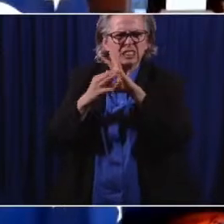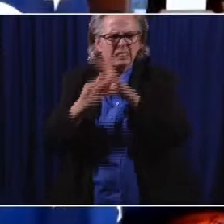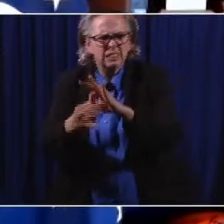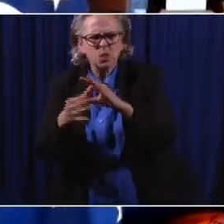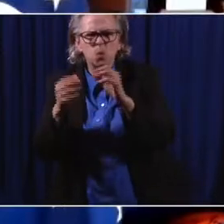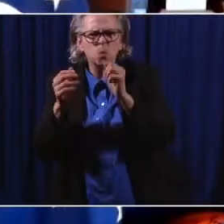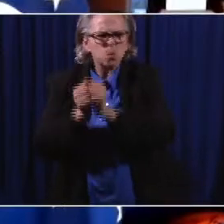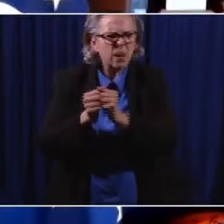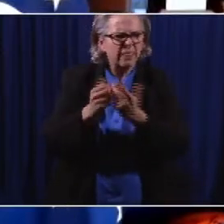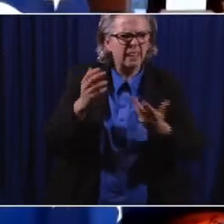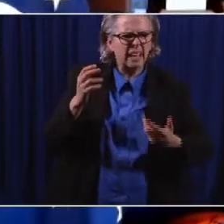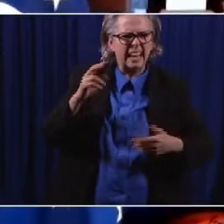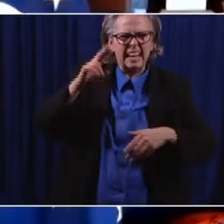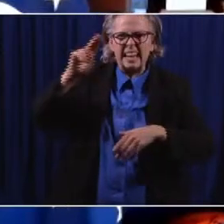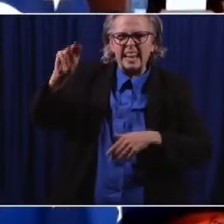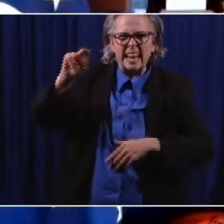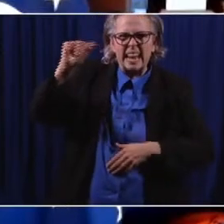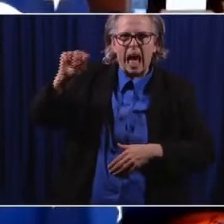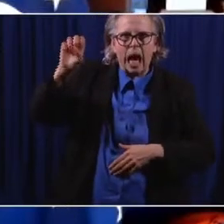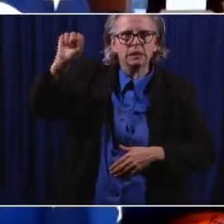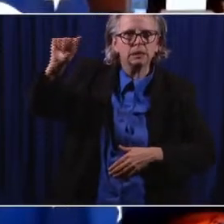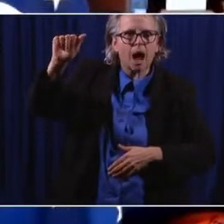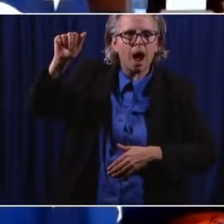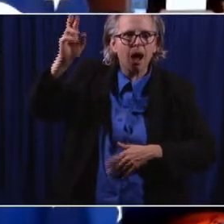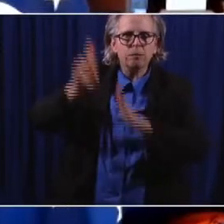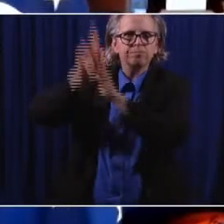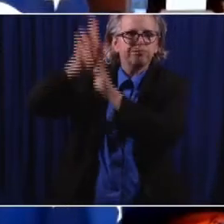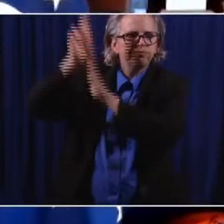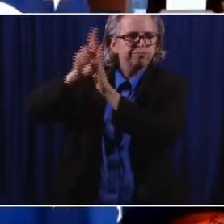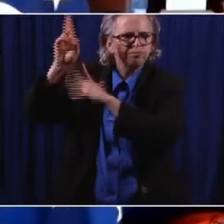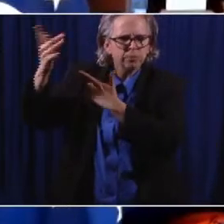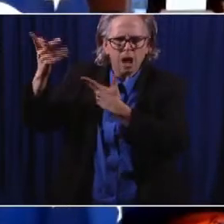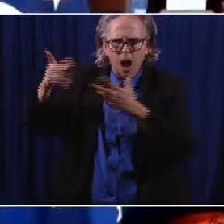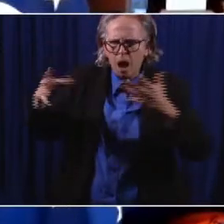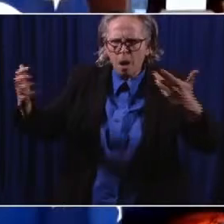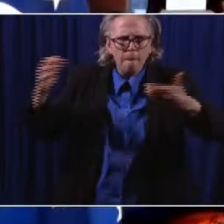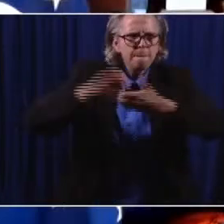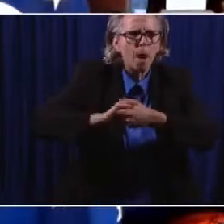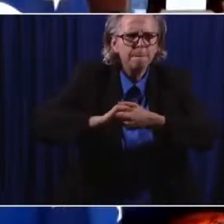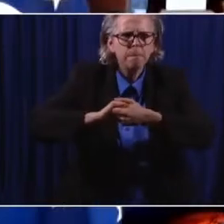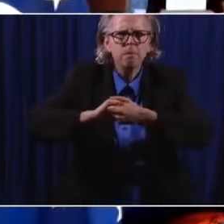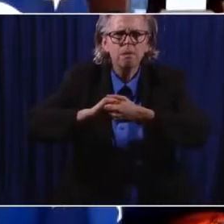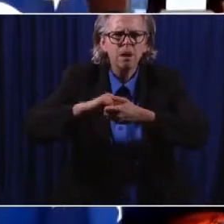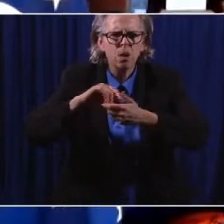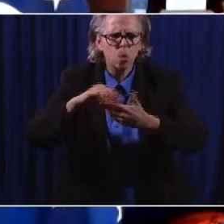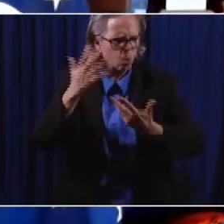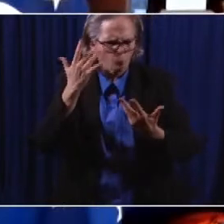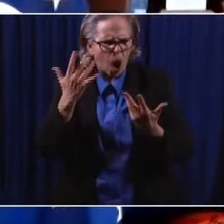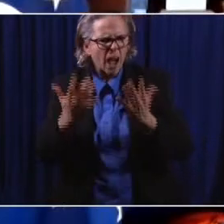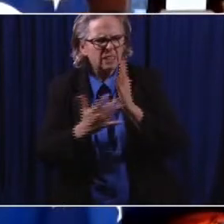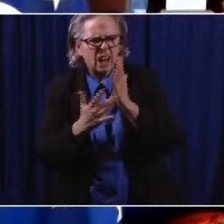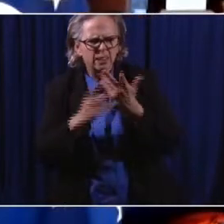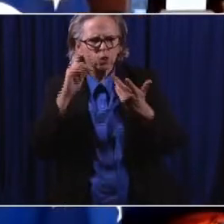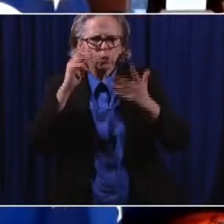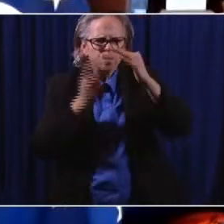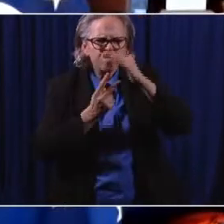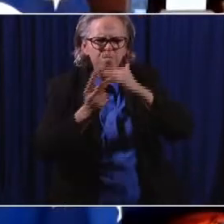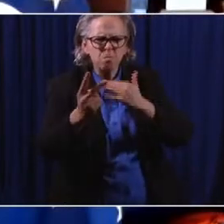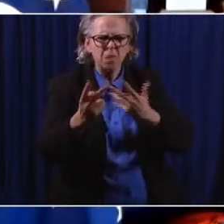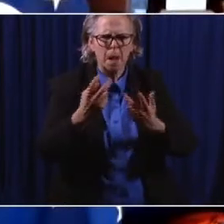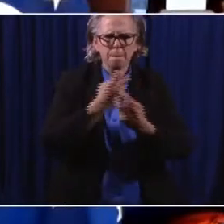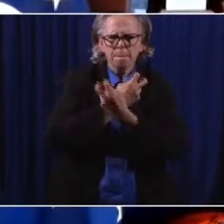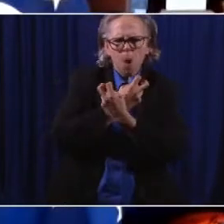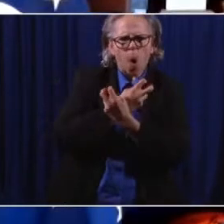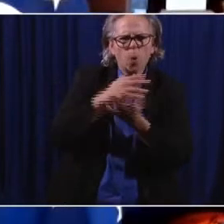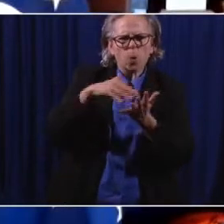helps, and their technology helps predict bone weakness in a non-invasive manner. That's obviously important for NASA, but